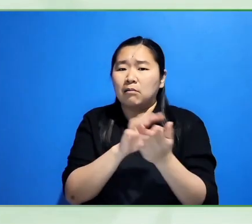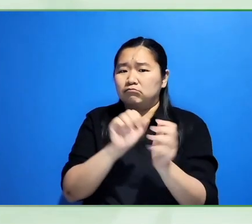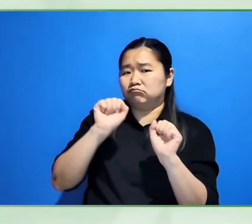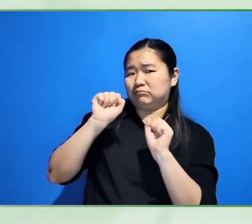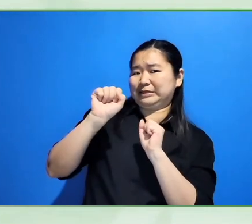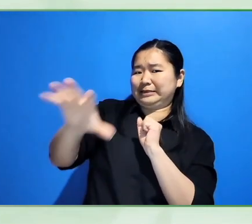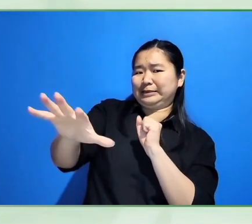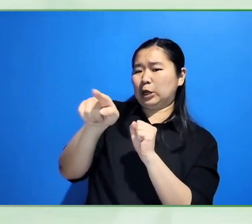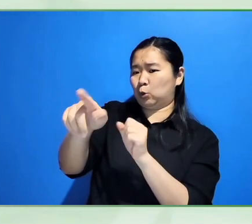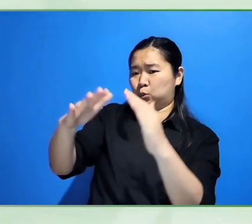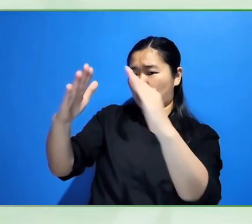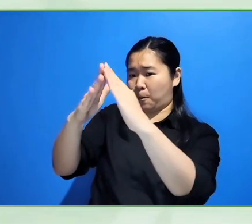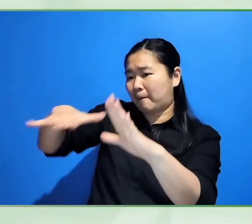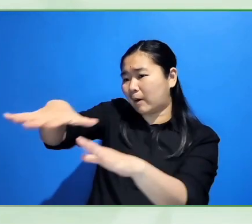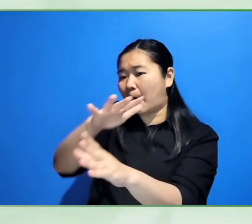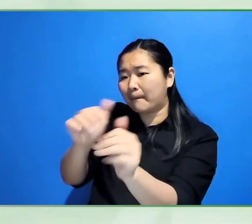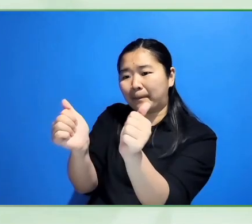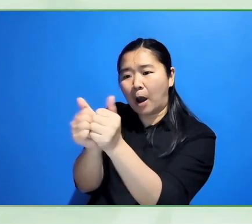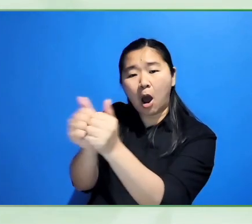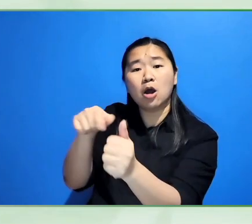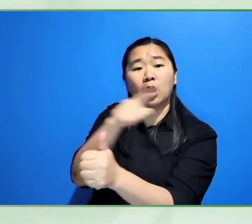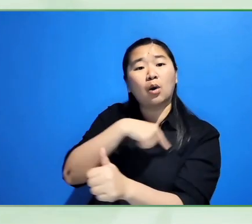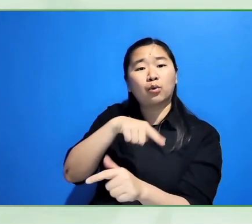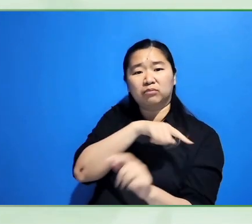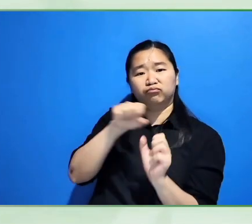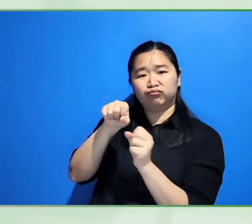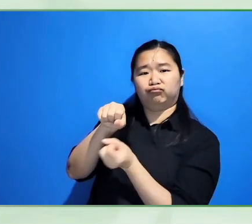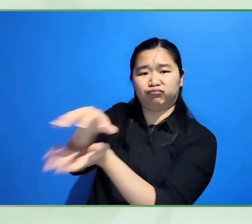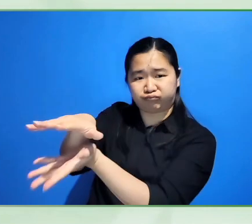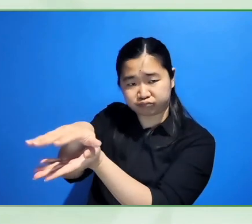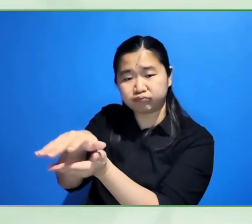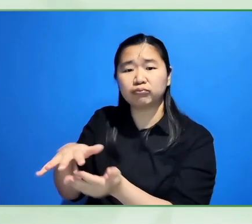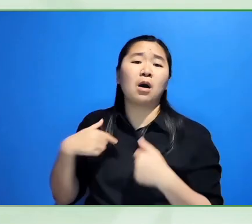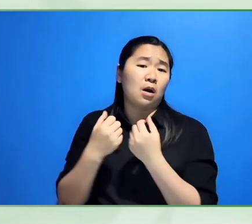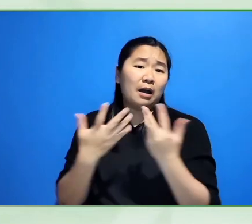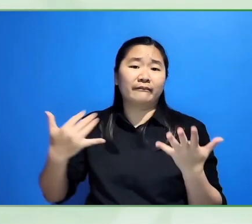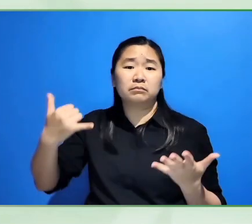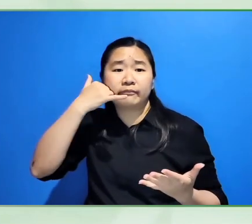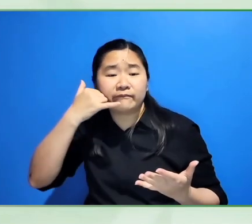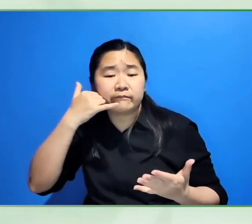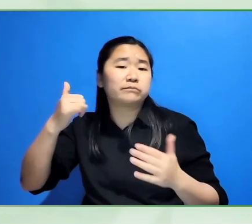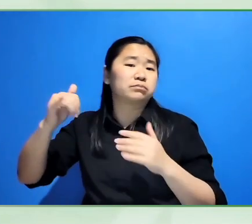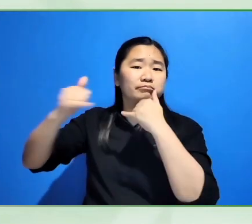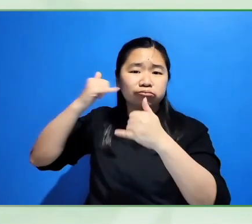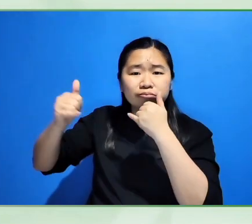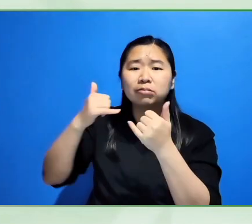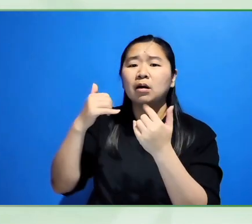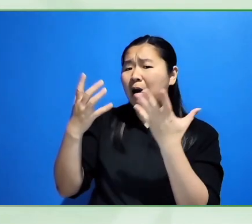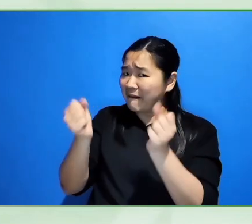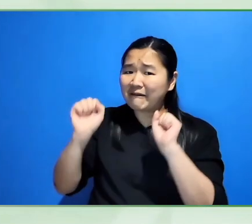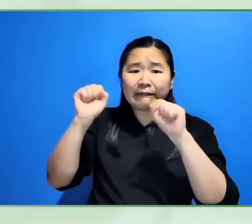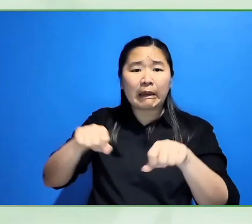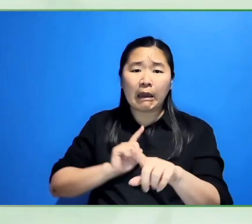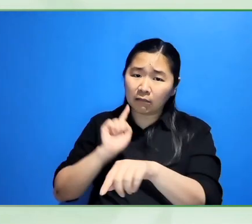fitting together of components. So before we even send boxes, there are a number of conversations